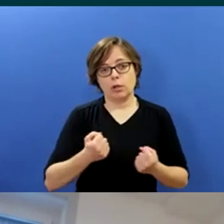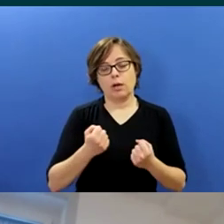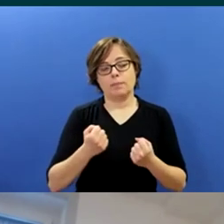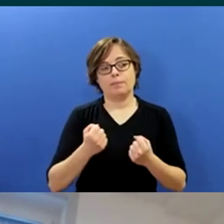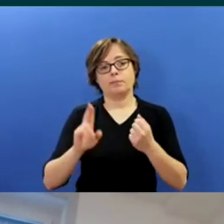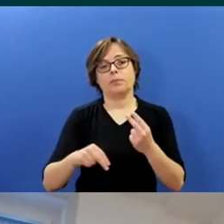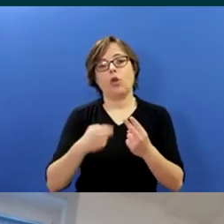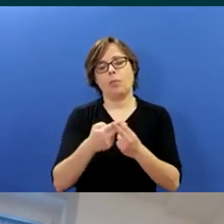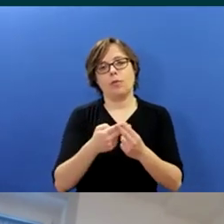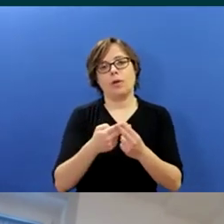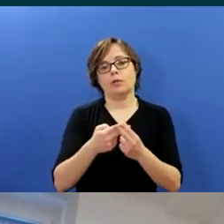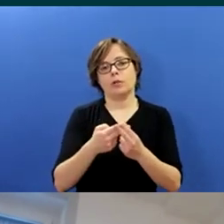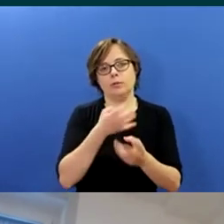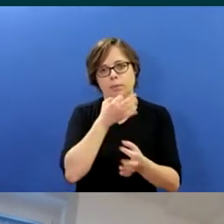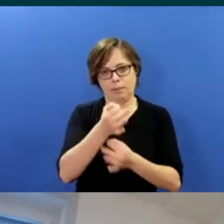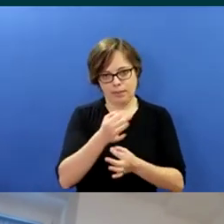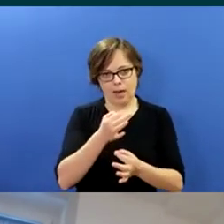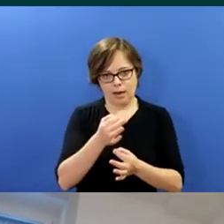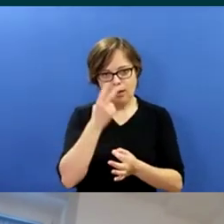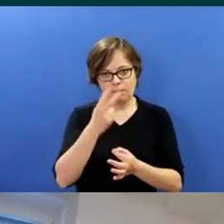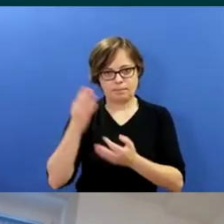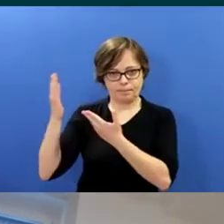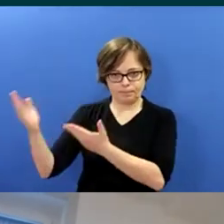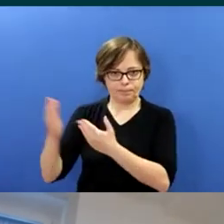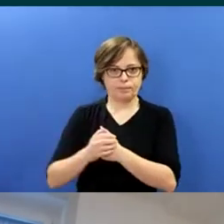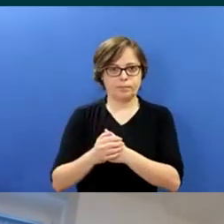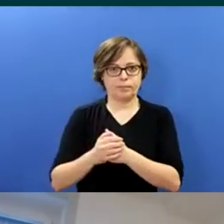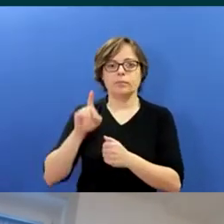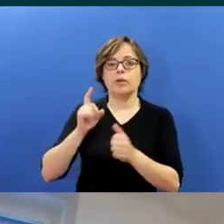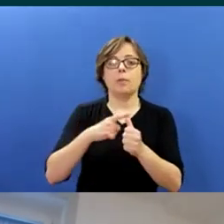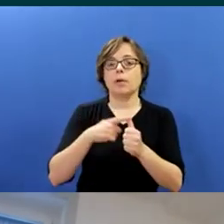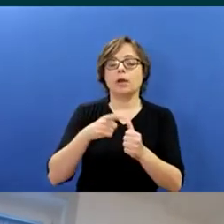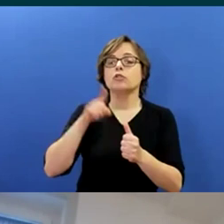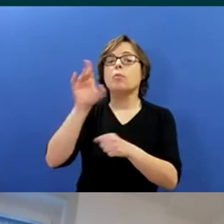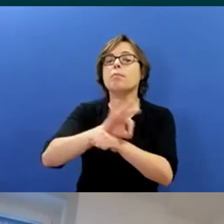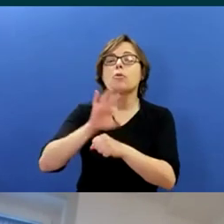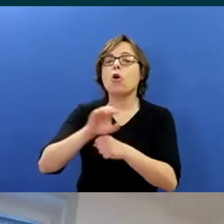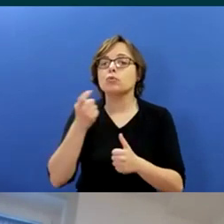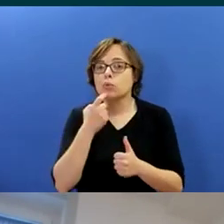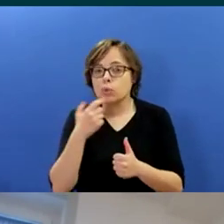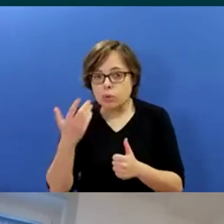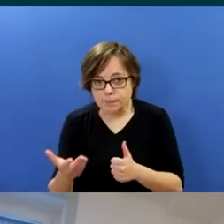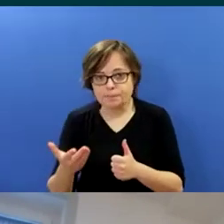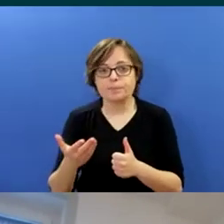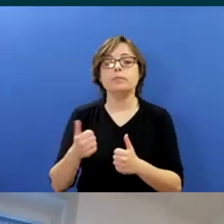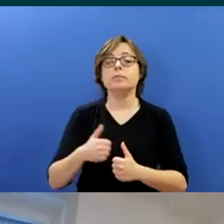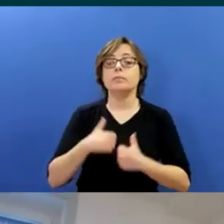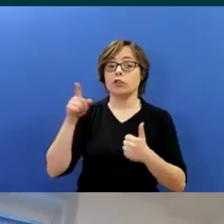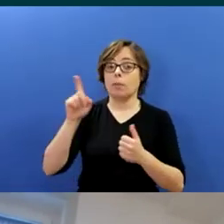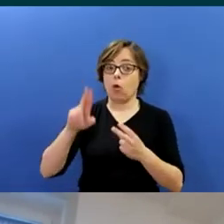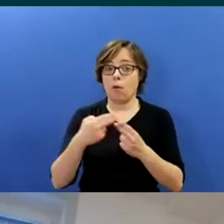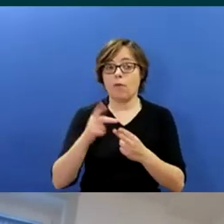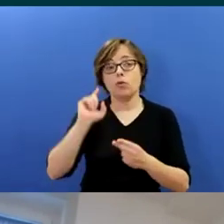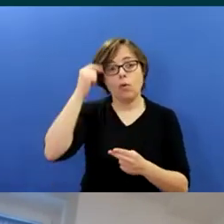question. The Climate Idea of Thun, what is it? And to give this answer, firstly, I want to say something about the